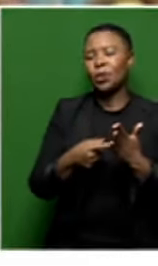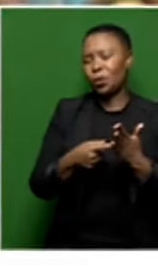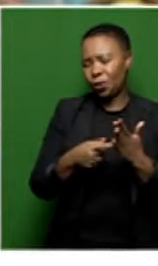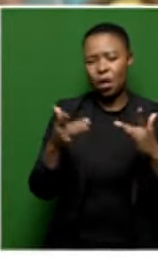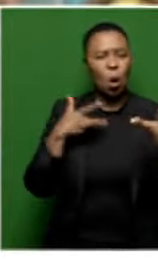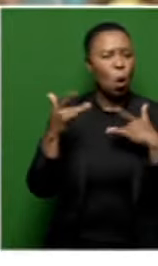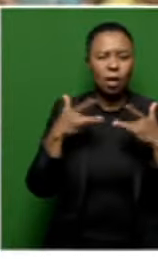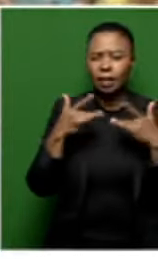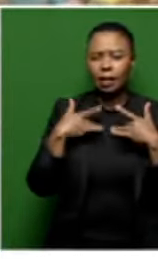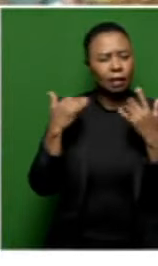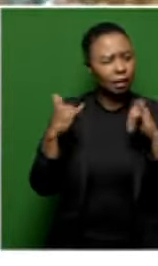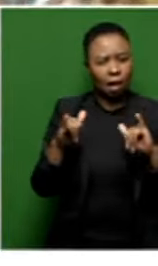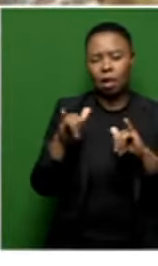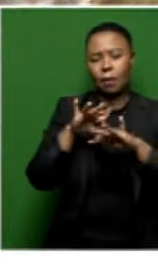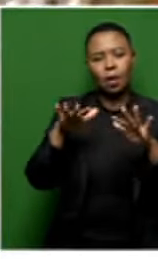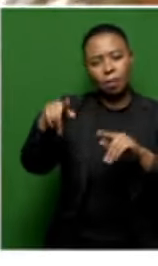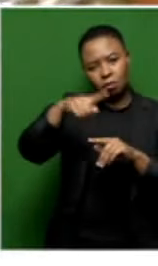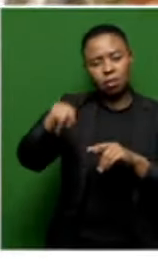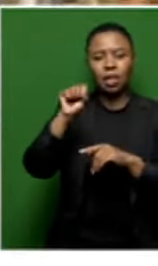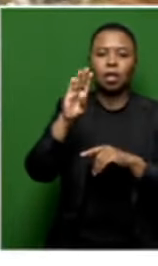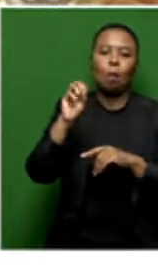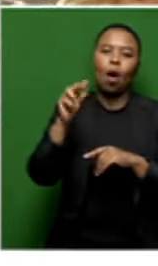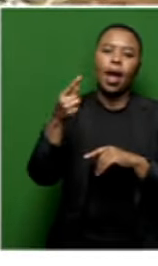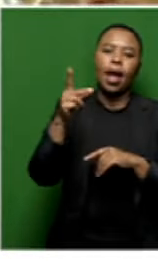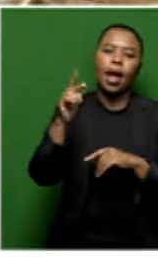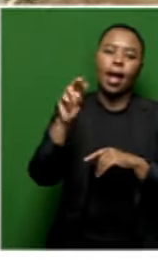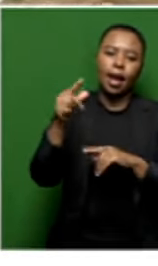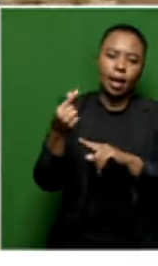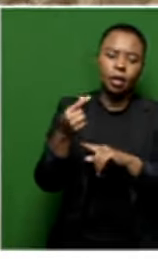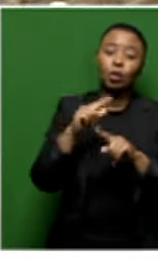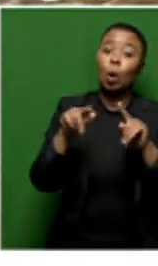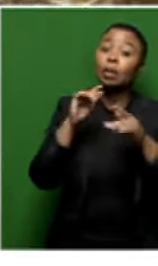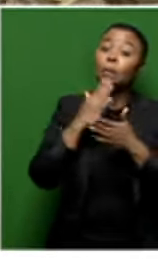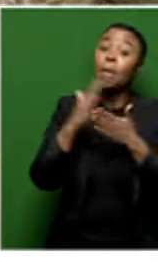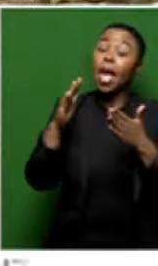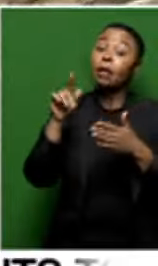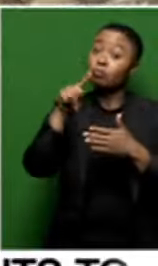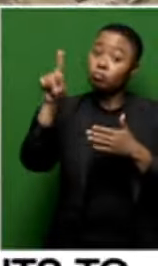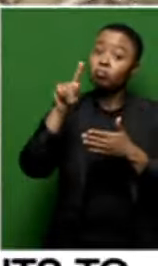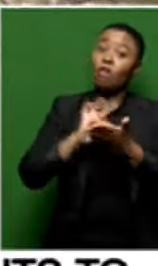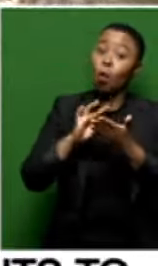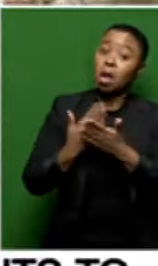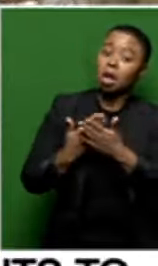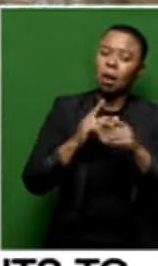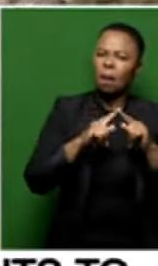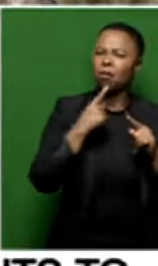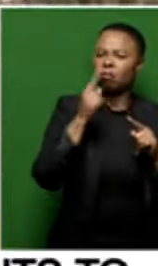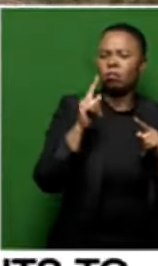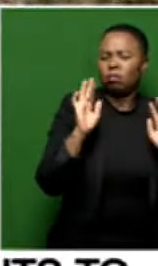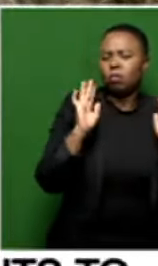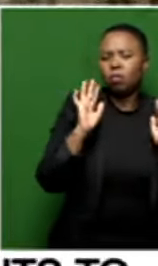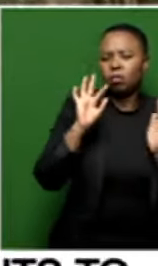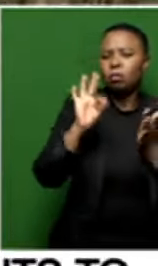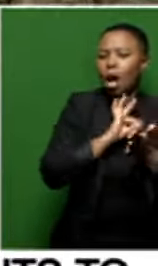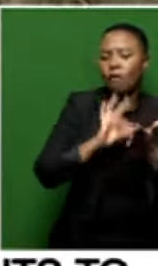for residents in Sebokeng. Many of them, whilst eligible to vote, say they opt not to, after